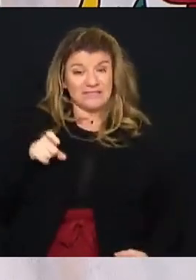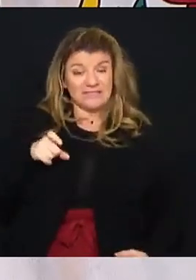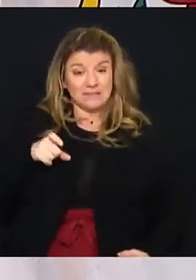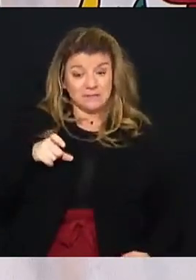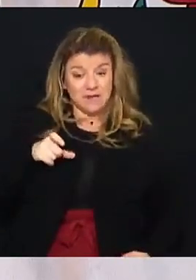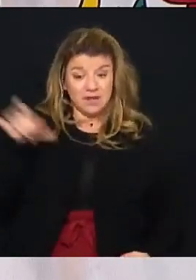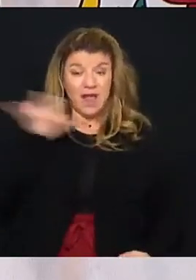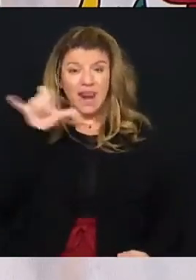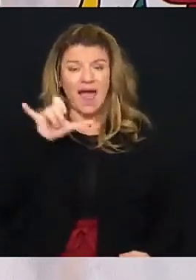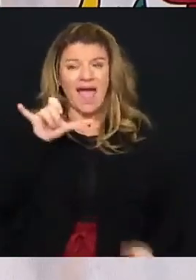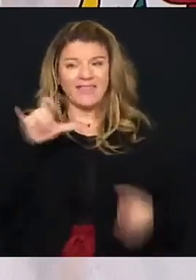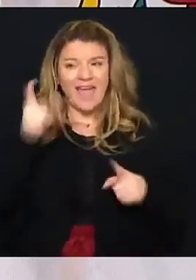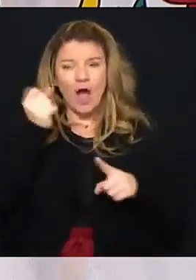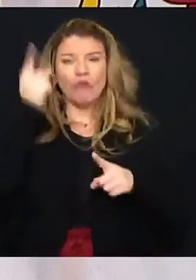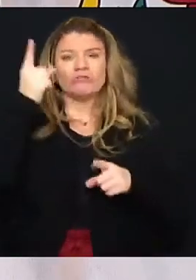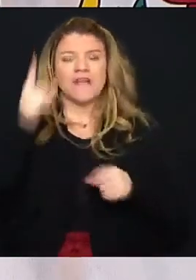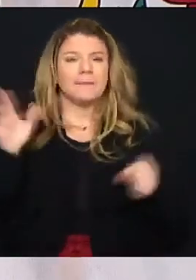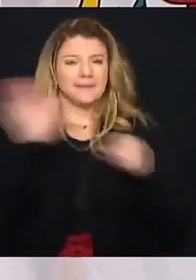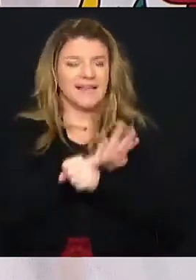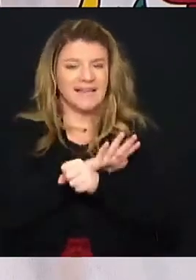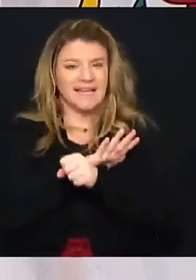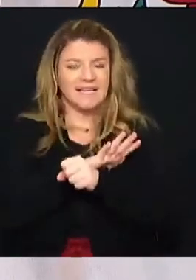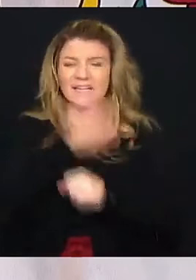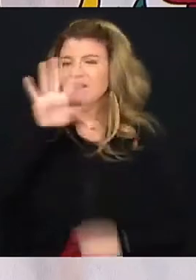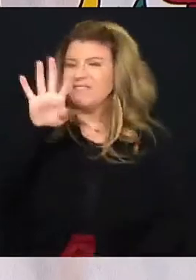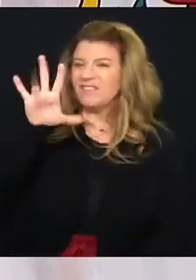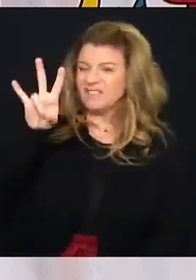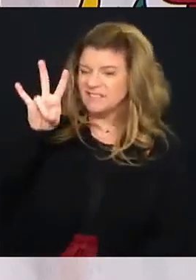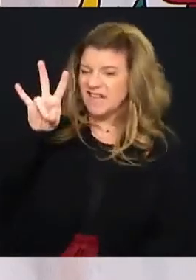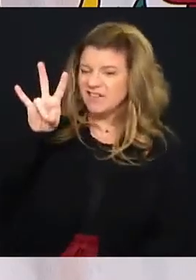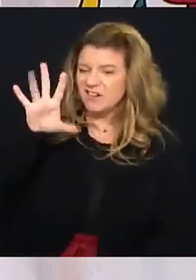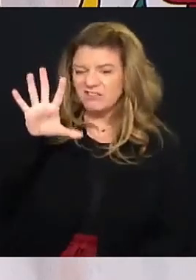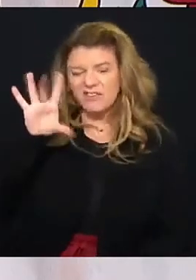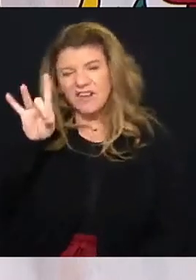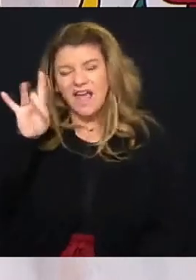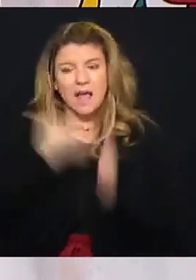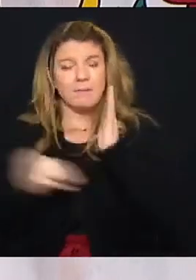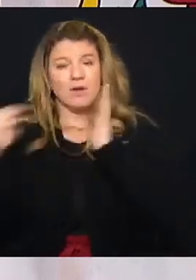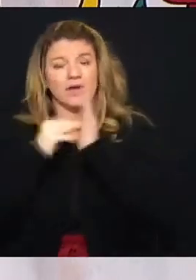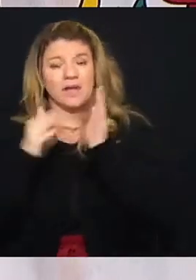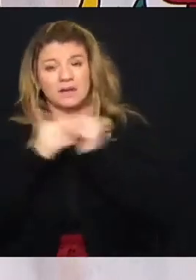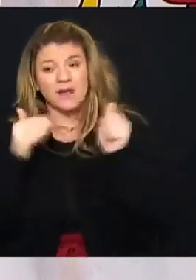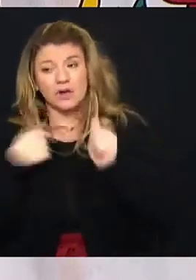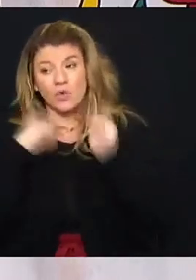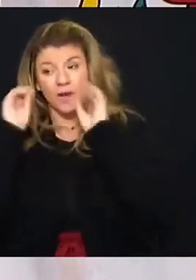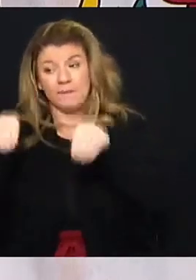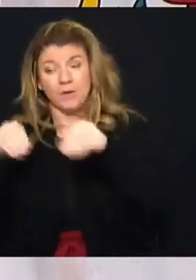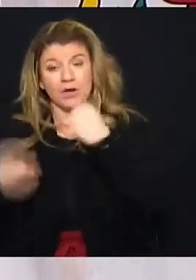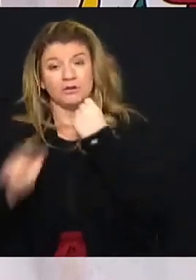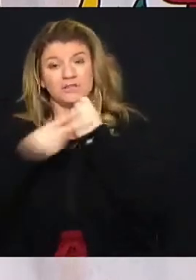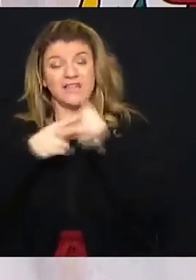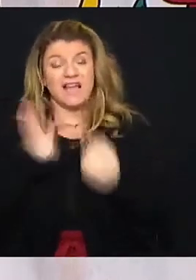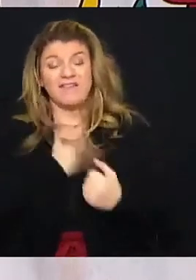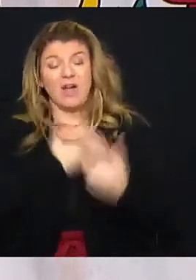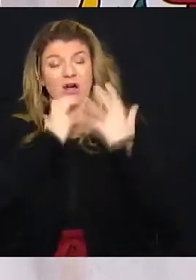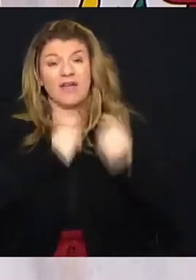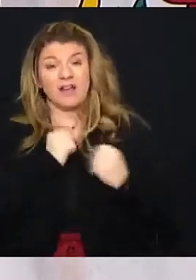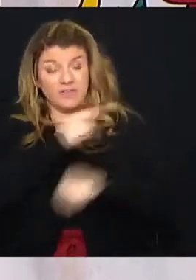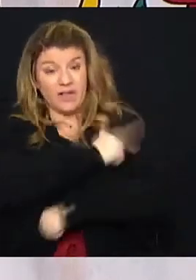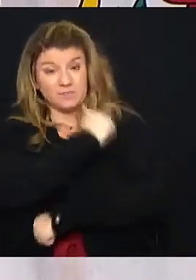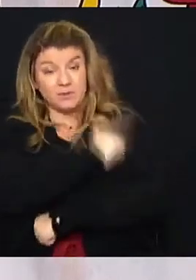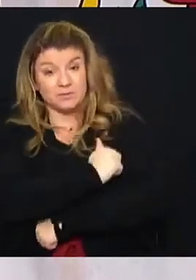like, and they understand absolutely the $57 or $8 million that we put into the, you know, saving our care from the